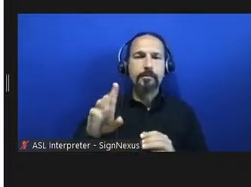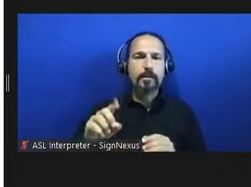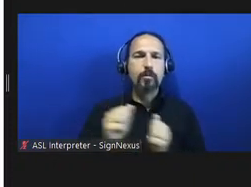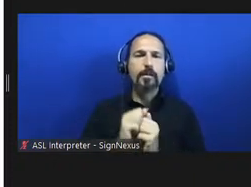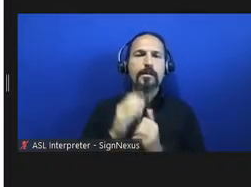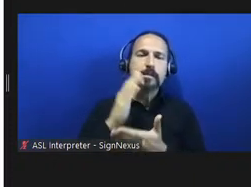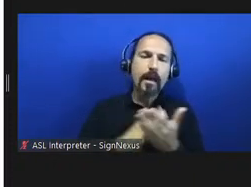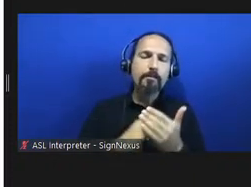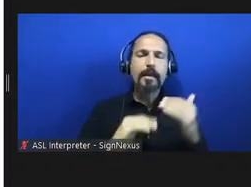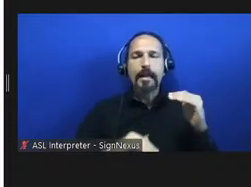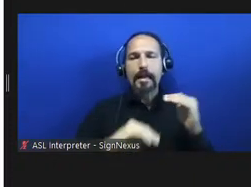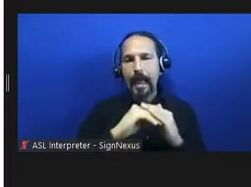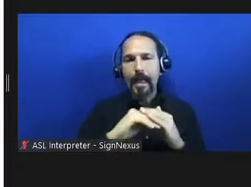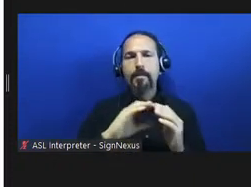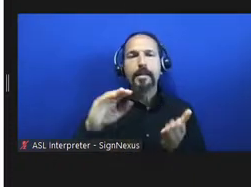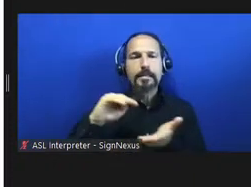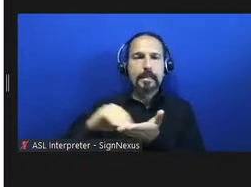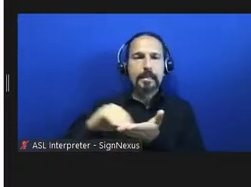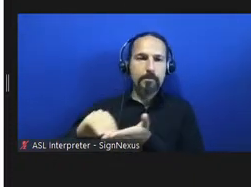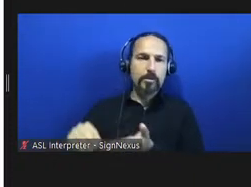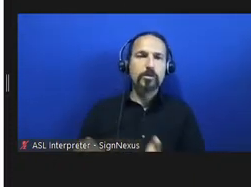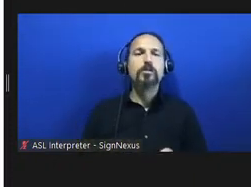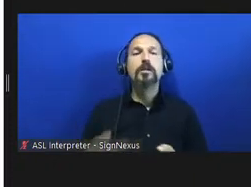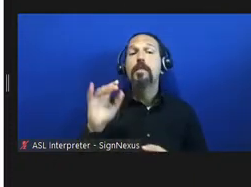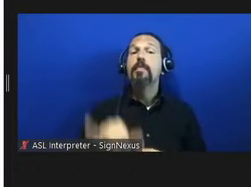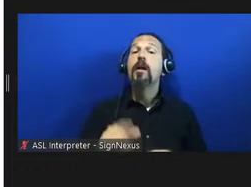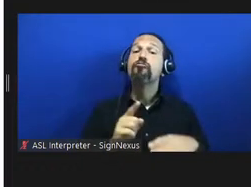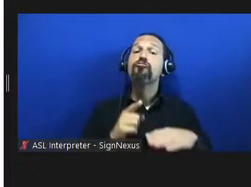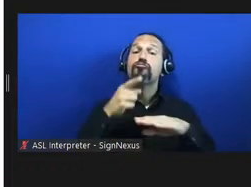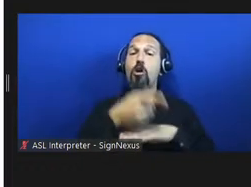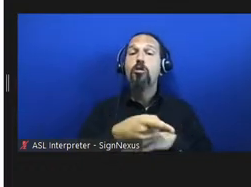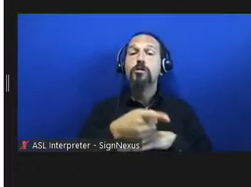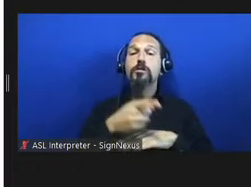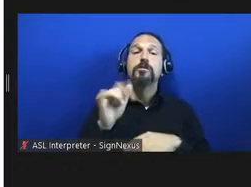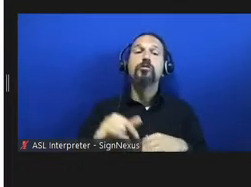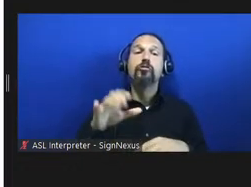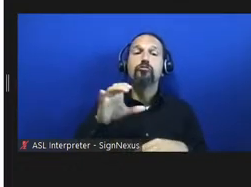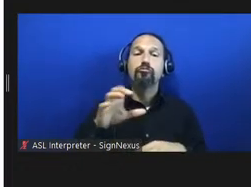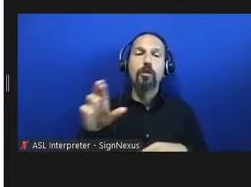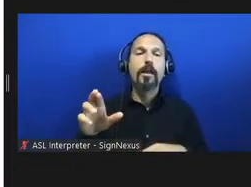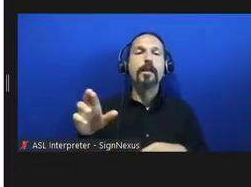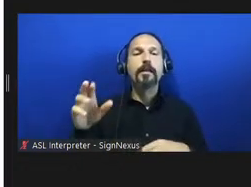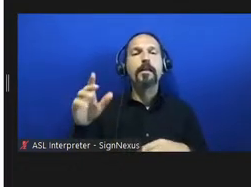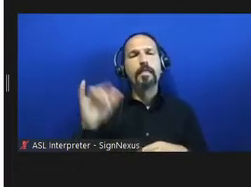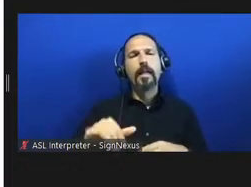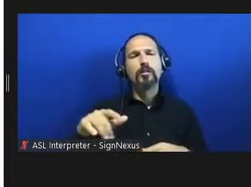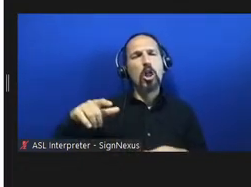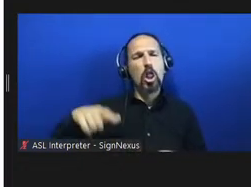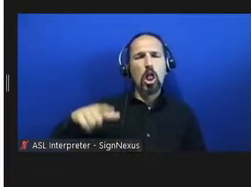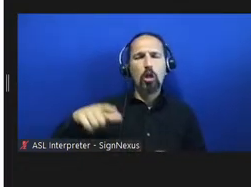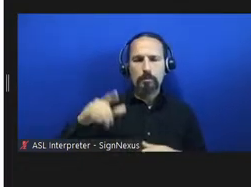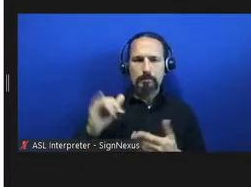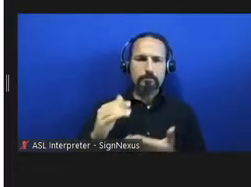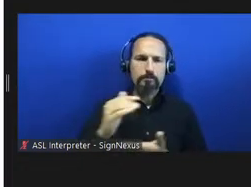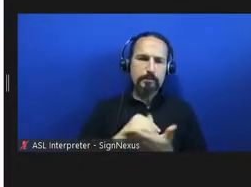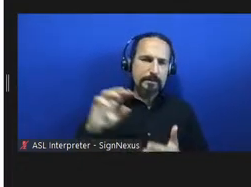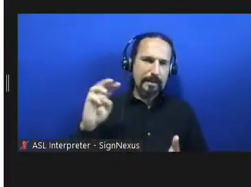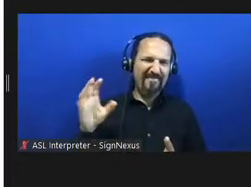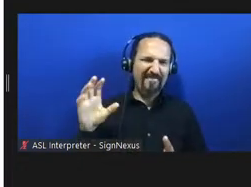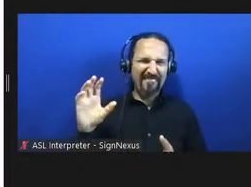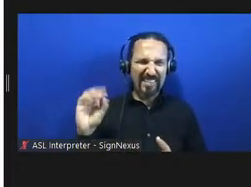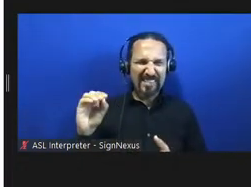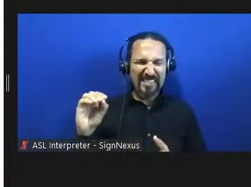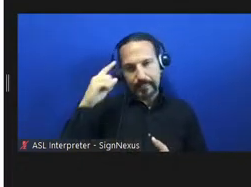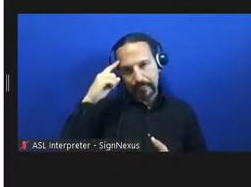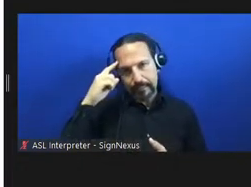caps and exemptions those Crossing credits when they are low are roughly six dollars and fifty cents when